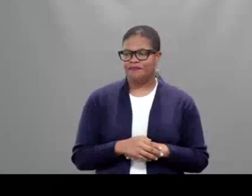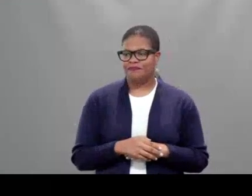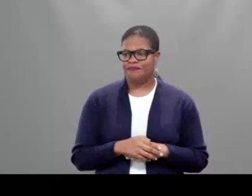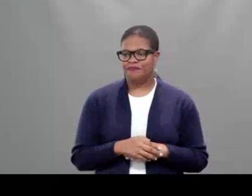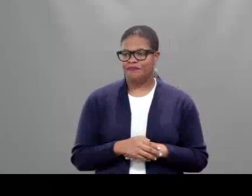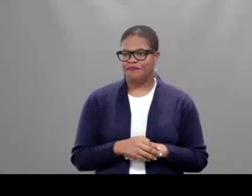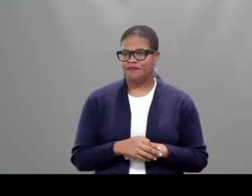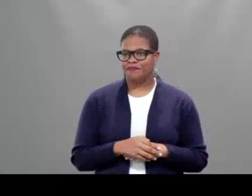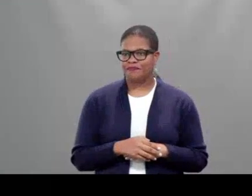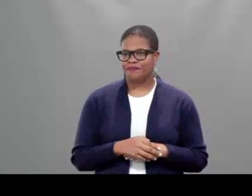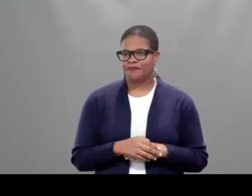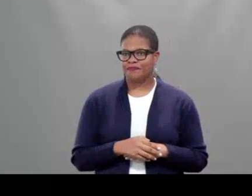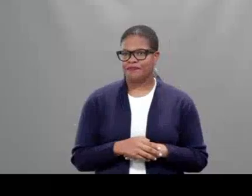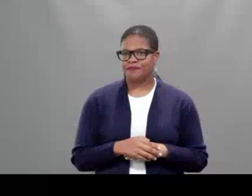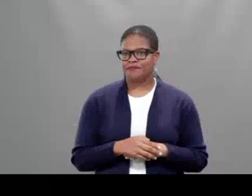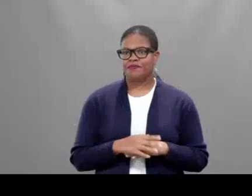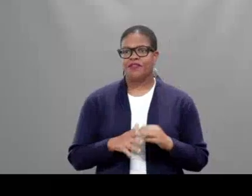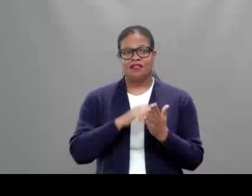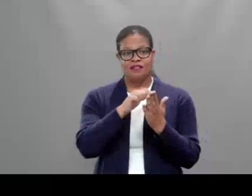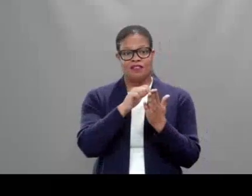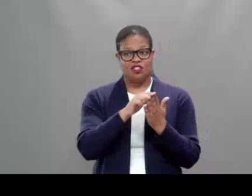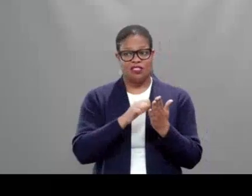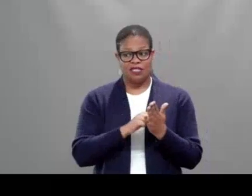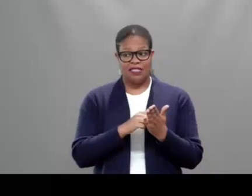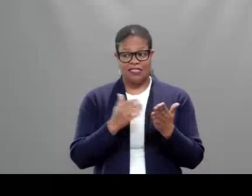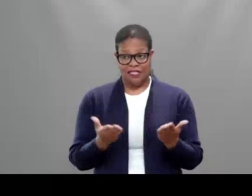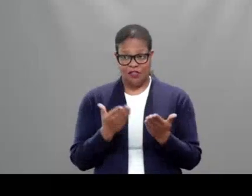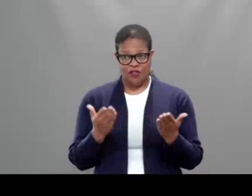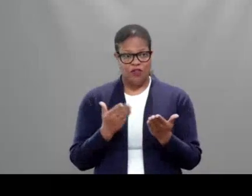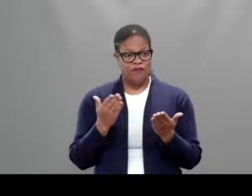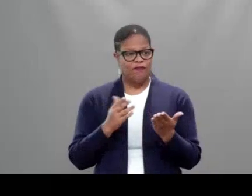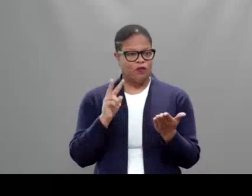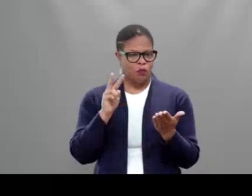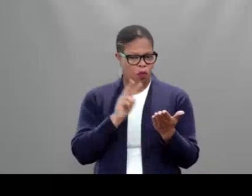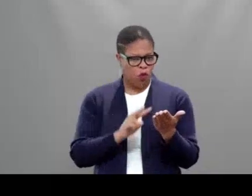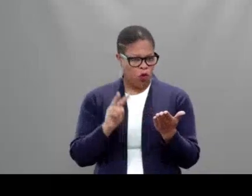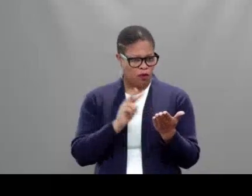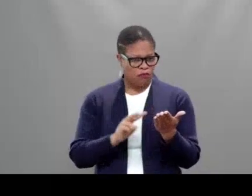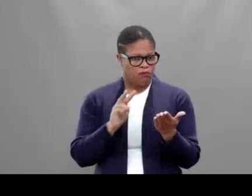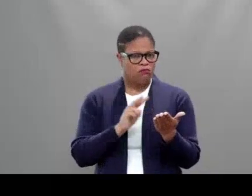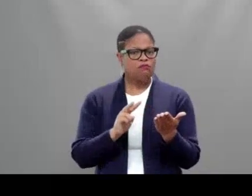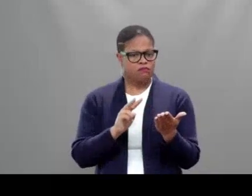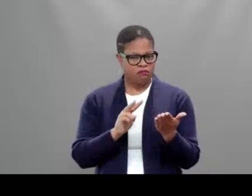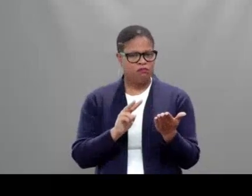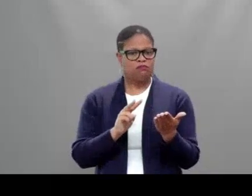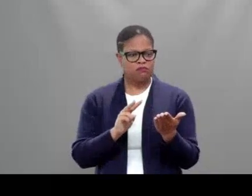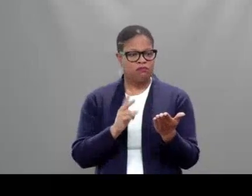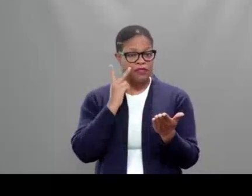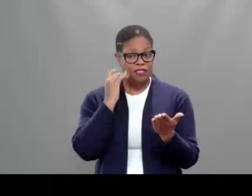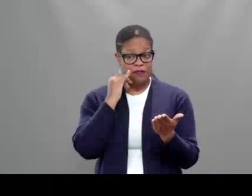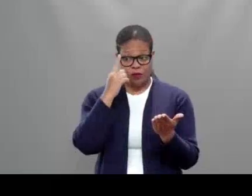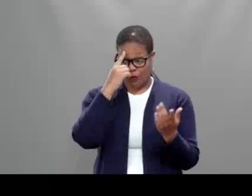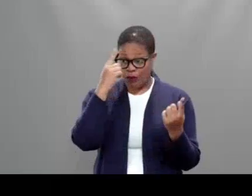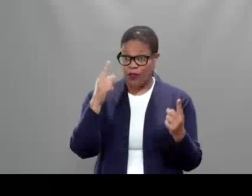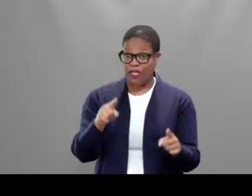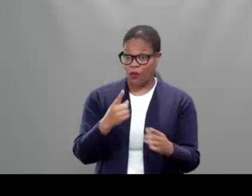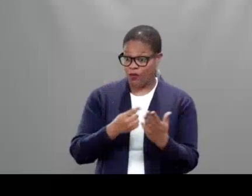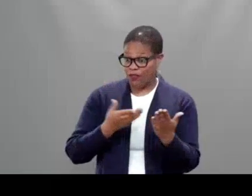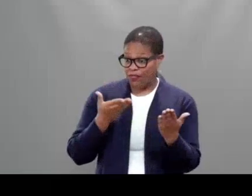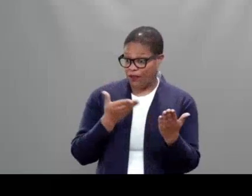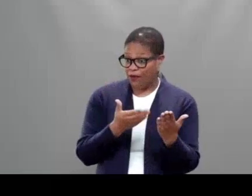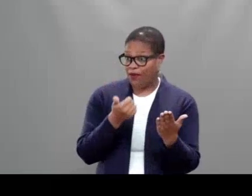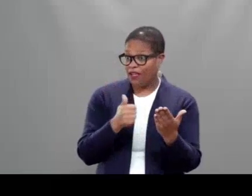We need, the agenda is here. You take a look at that and see if you agree with what we have, if